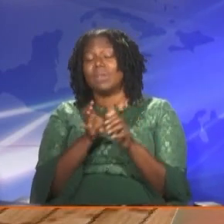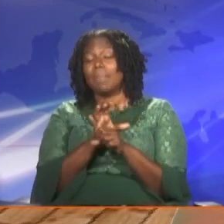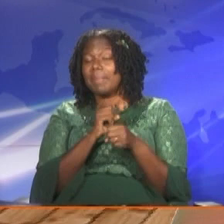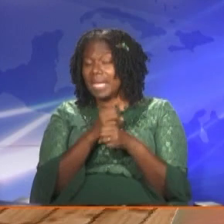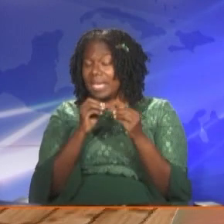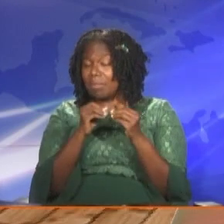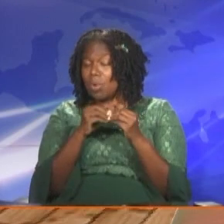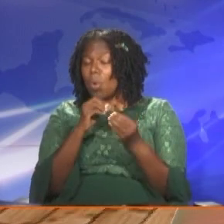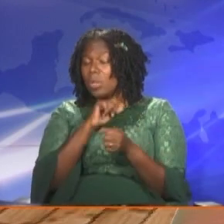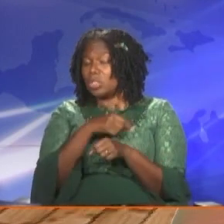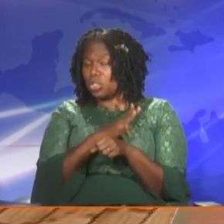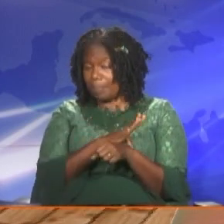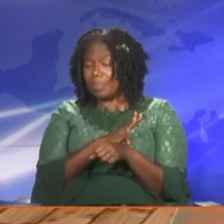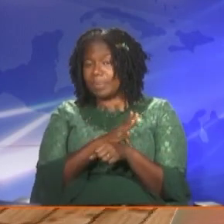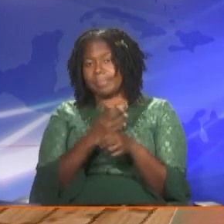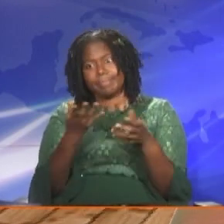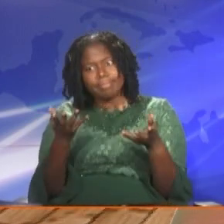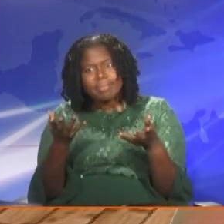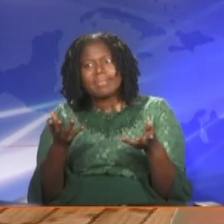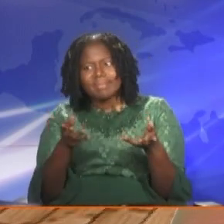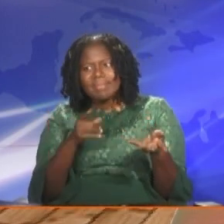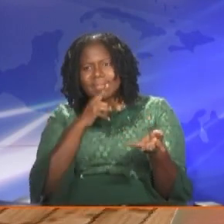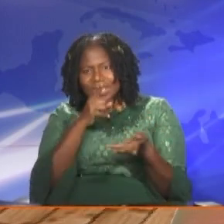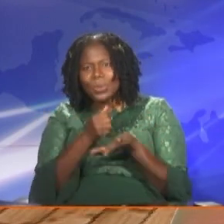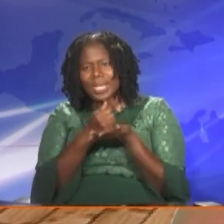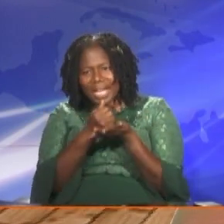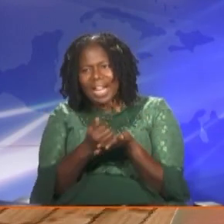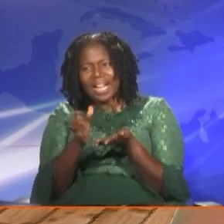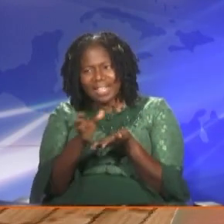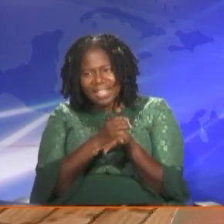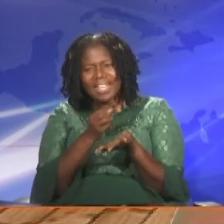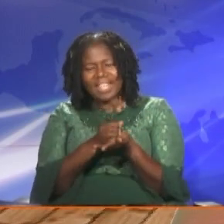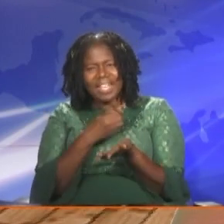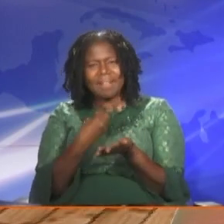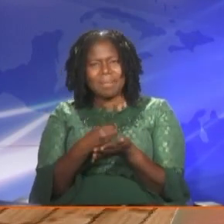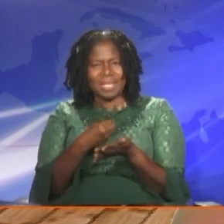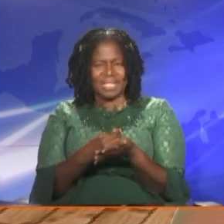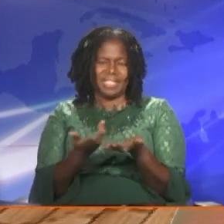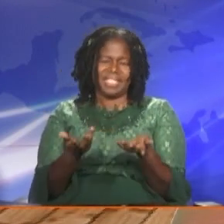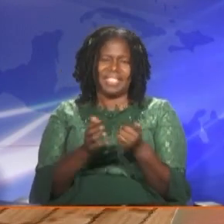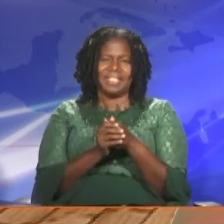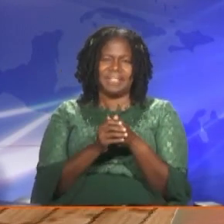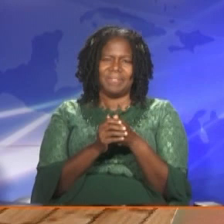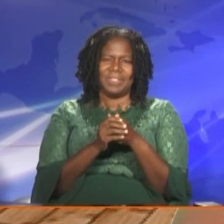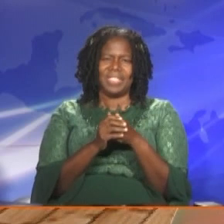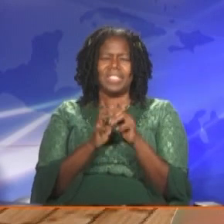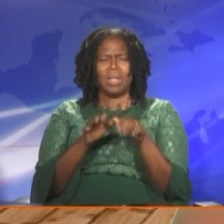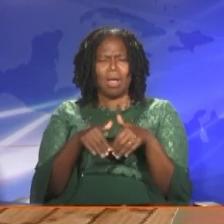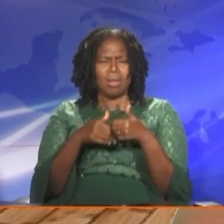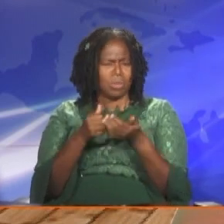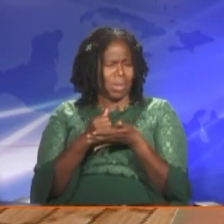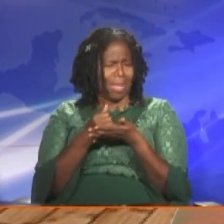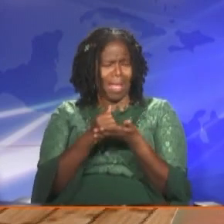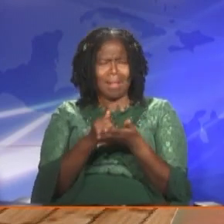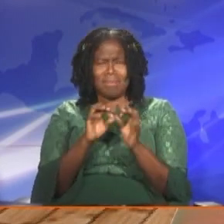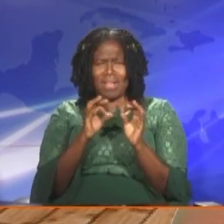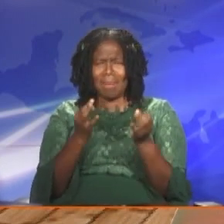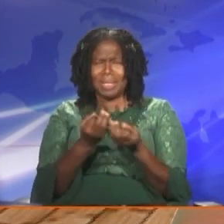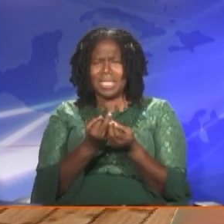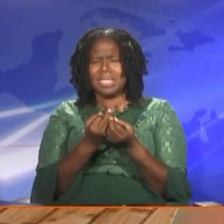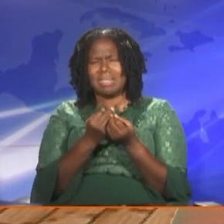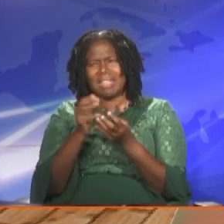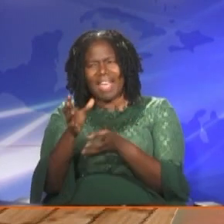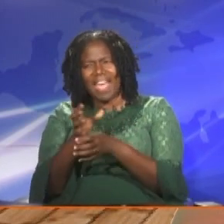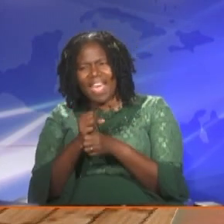the opposite is money, right? So having that for families to access those type of